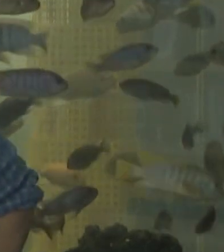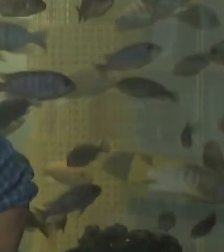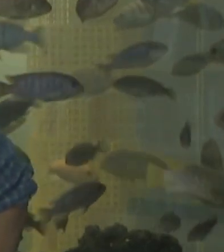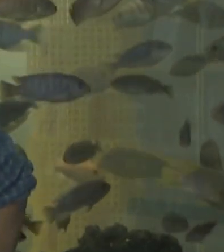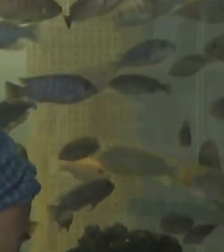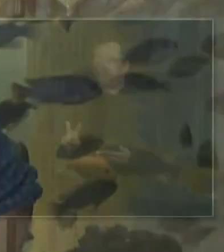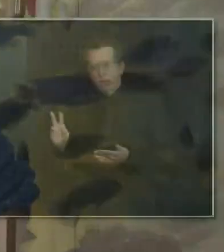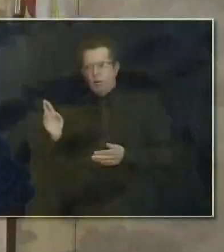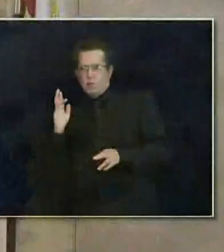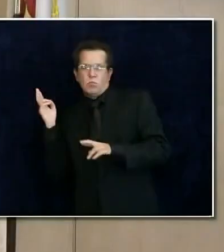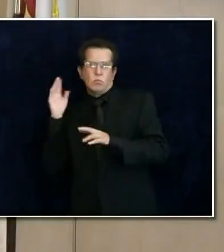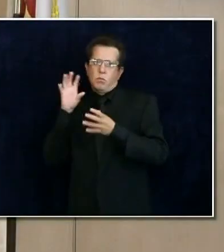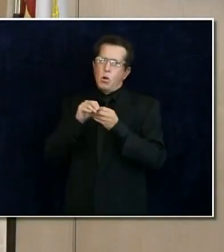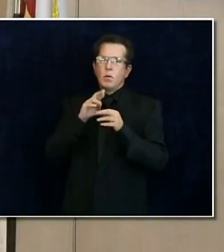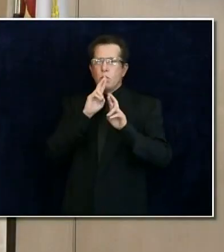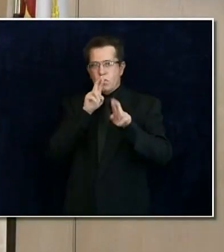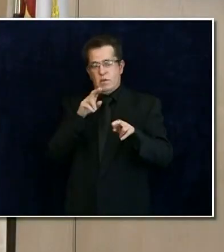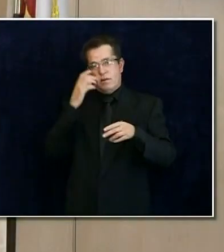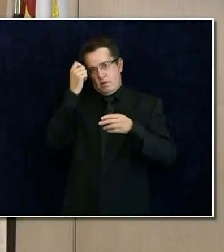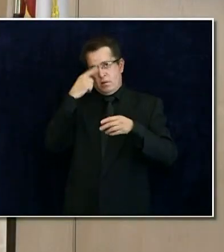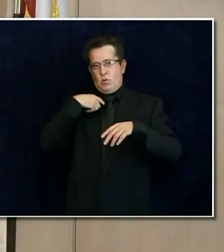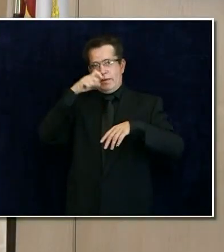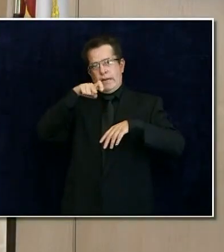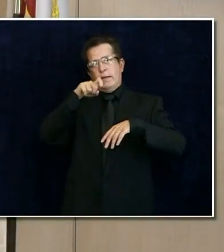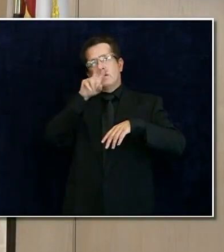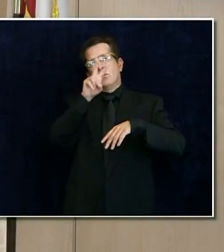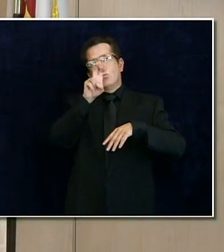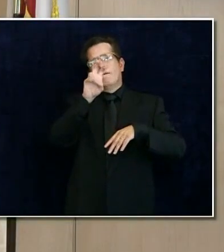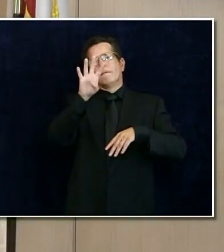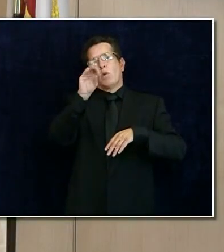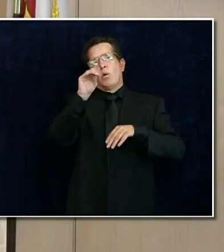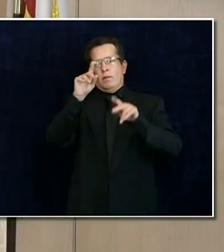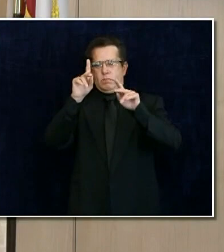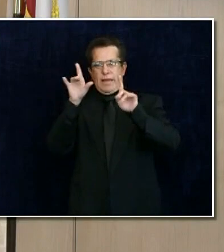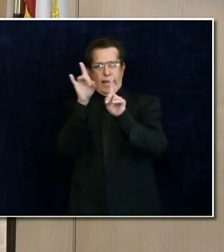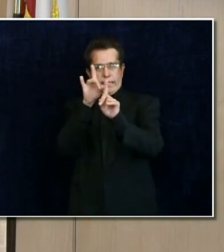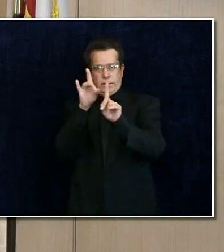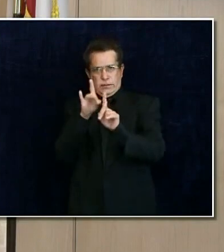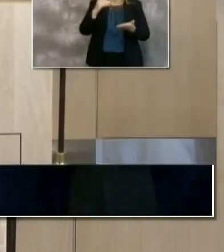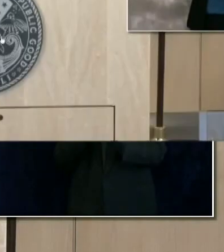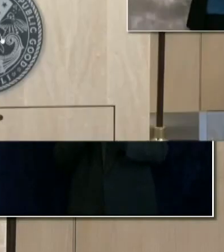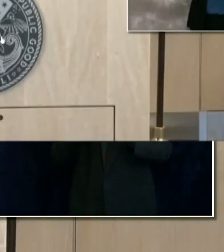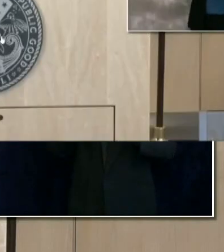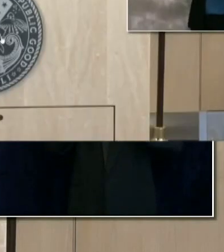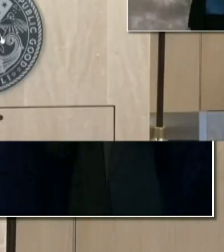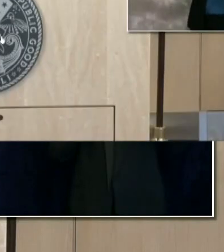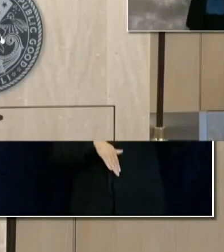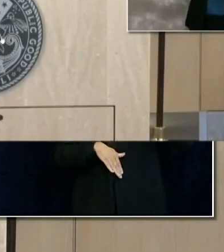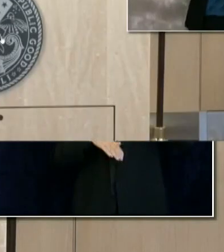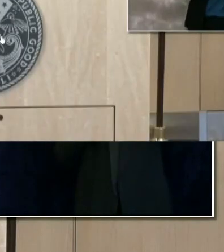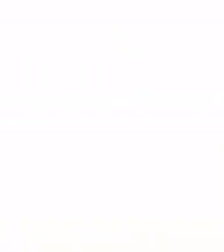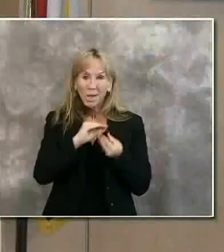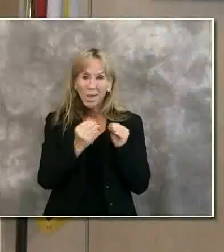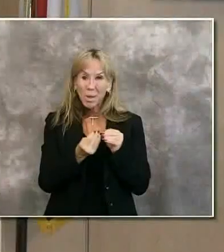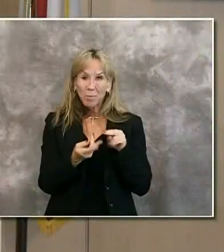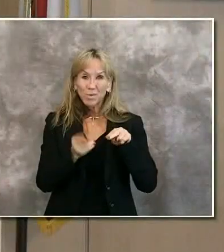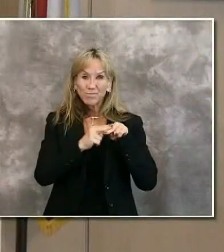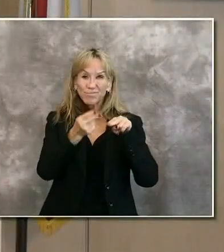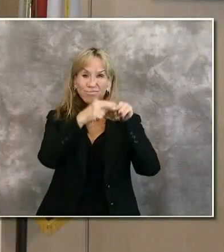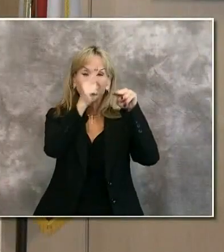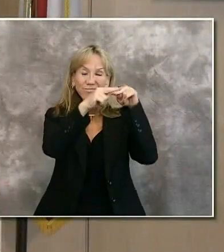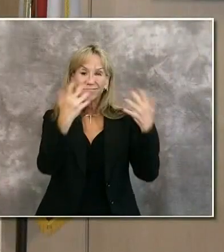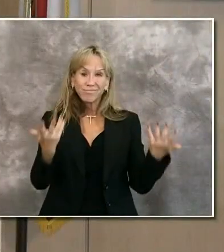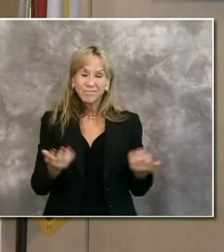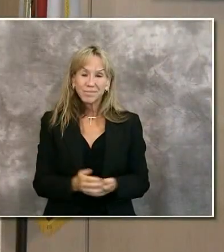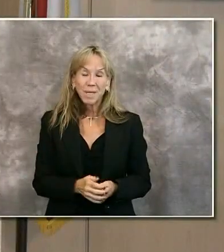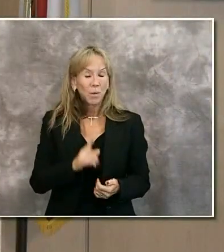her. We would need to have 240 cases or less. For the last 6 months, you've probably seen a lot of this woman. Just difficult